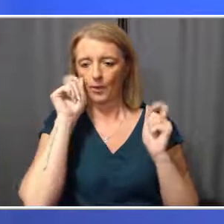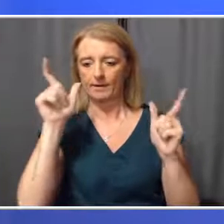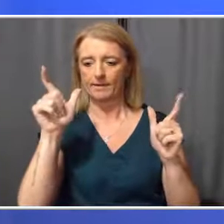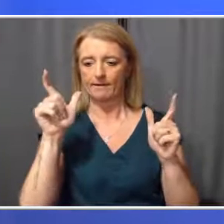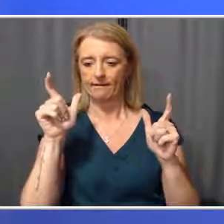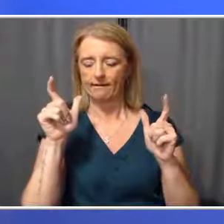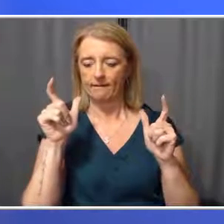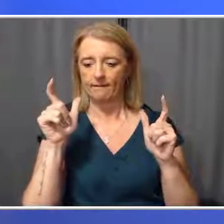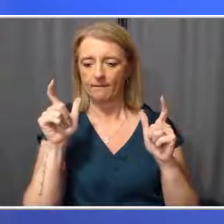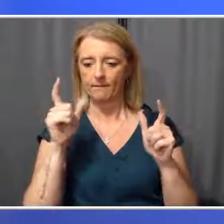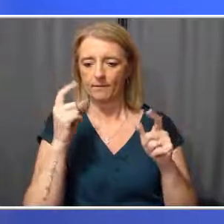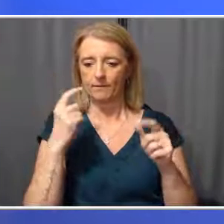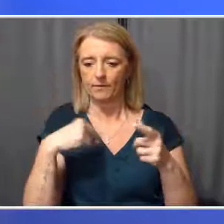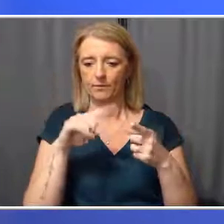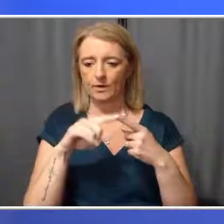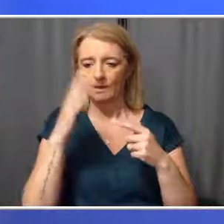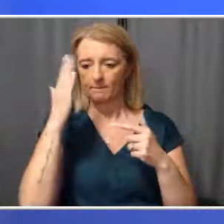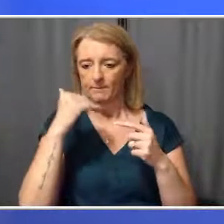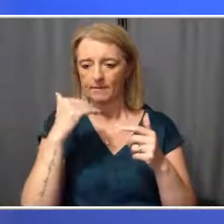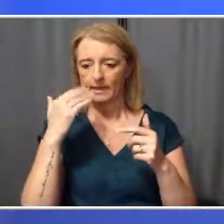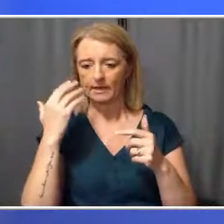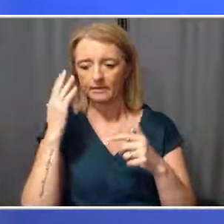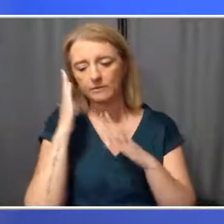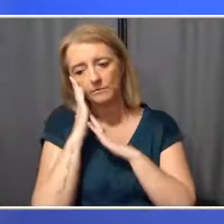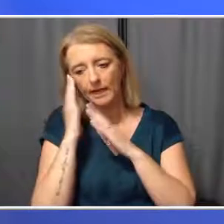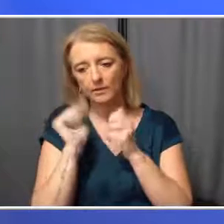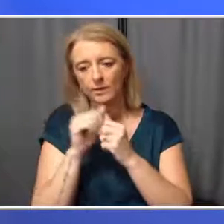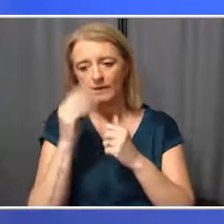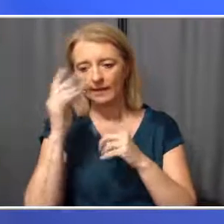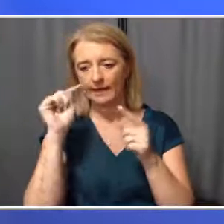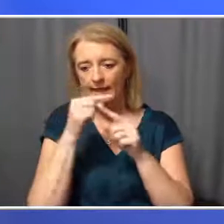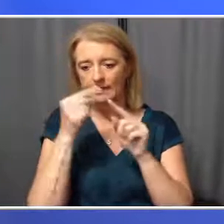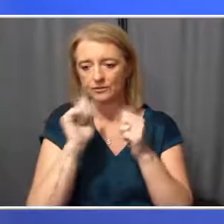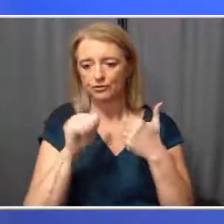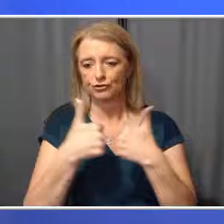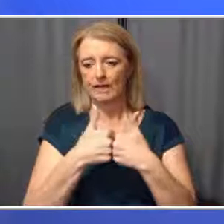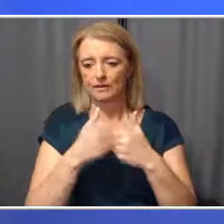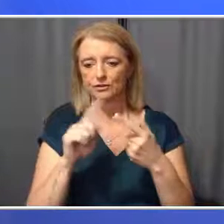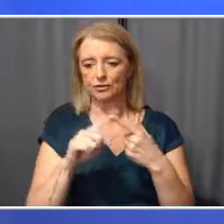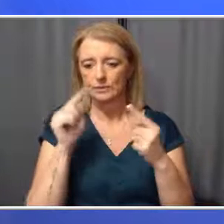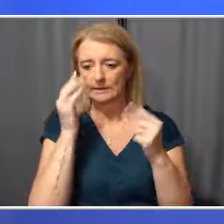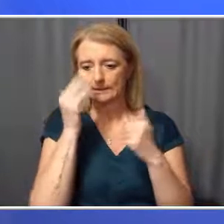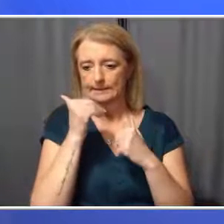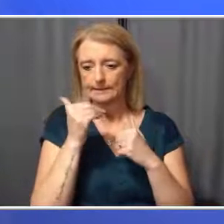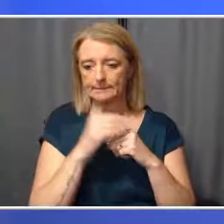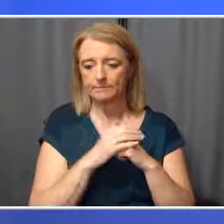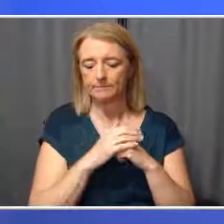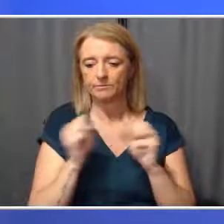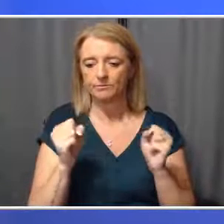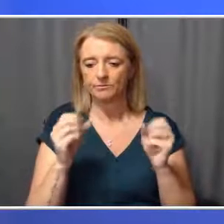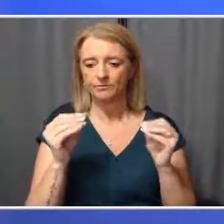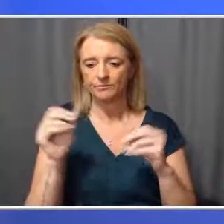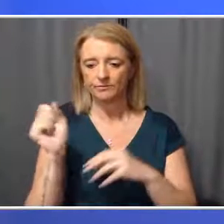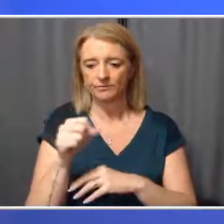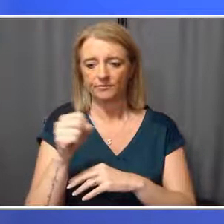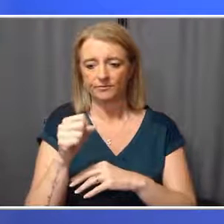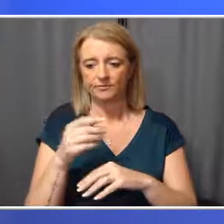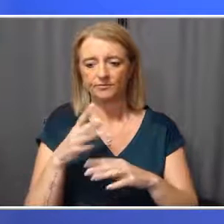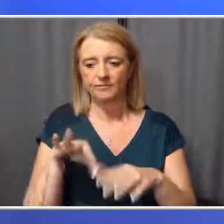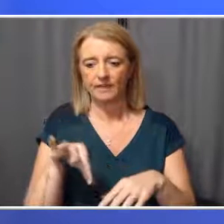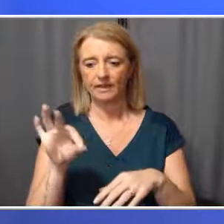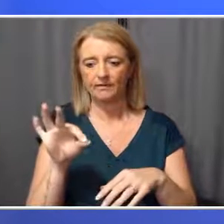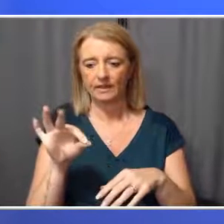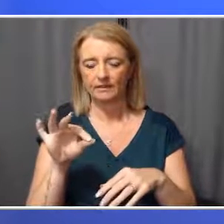Marie has a question. Marie wants to know, she would like an explanation on exactly how is Botox helping